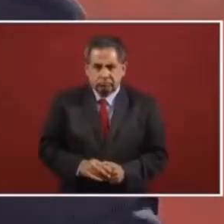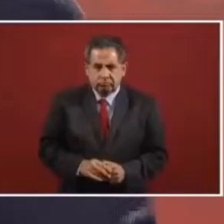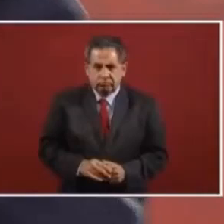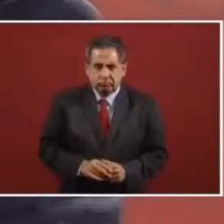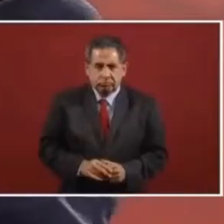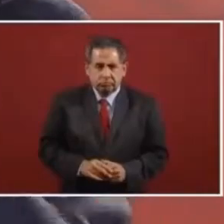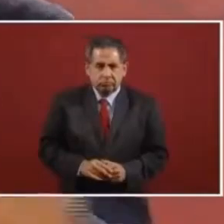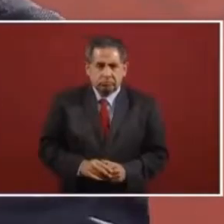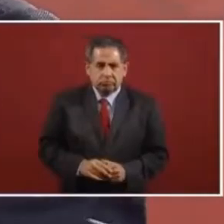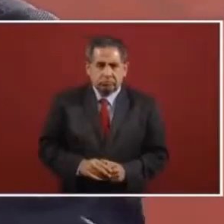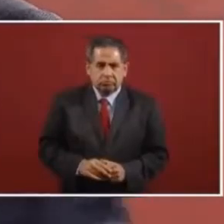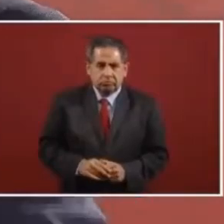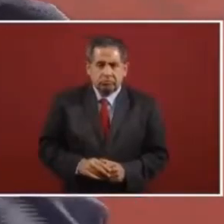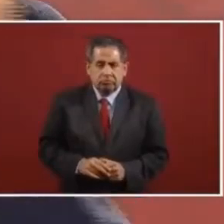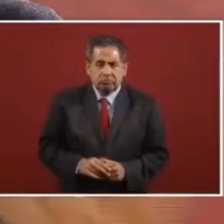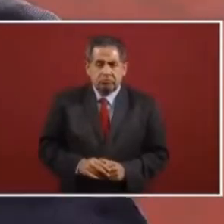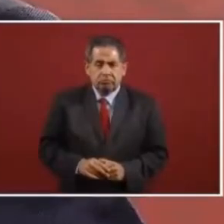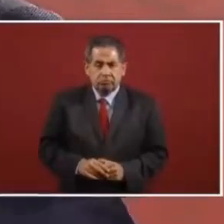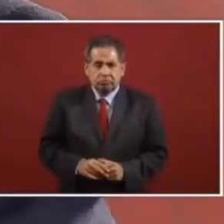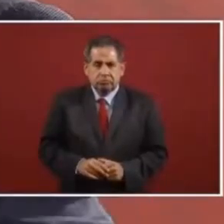pero